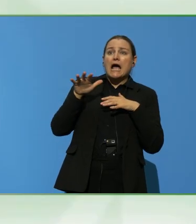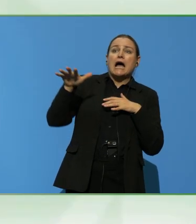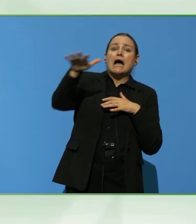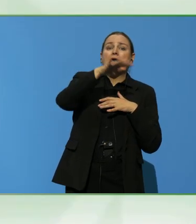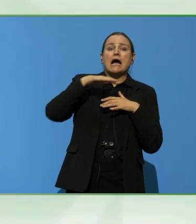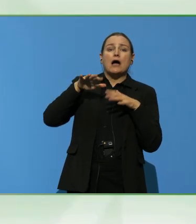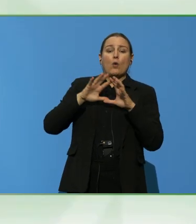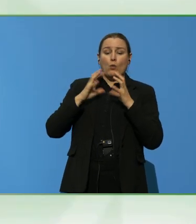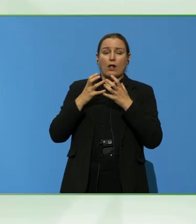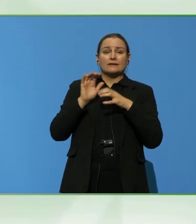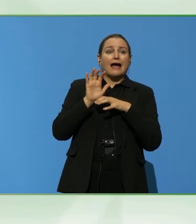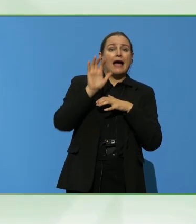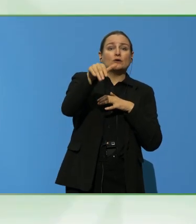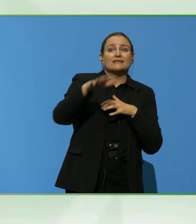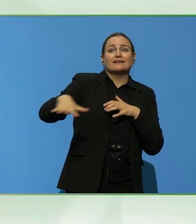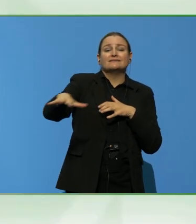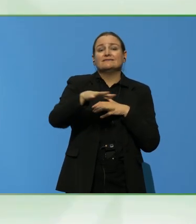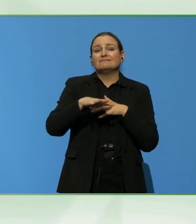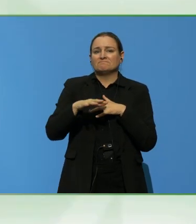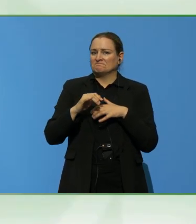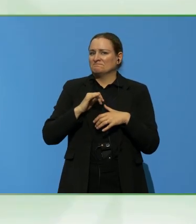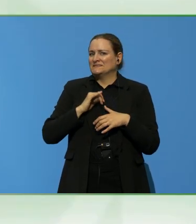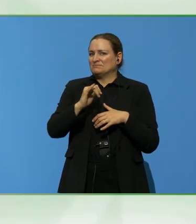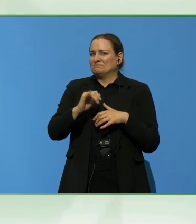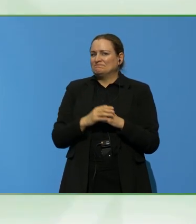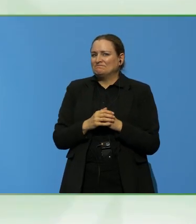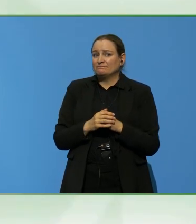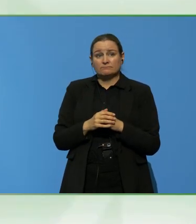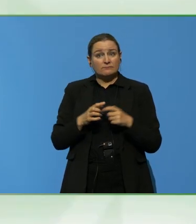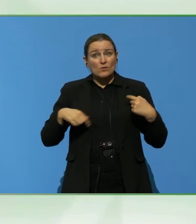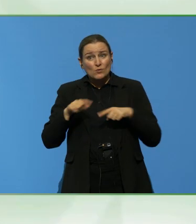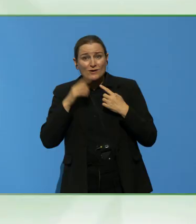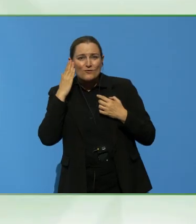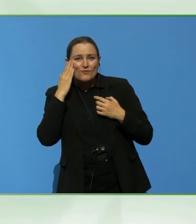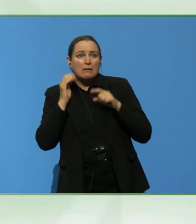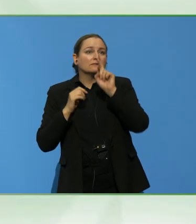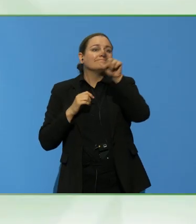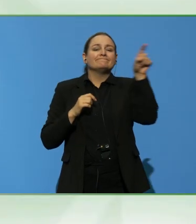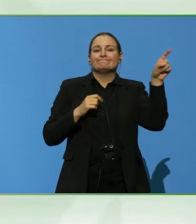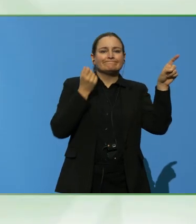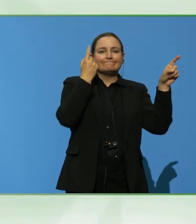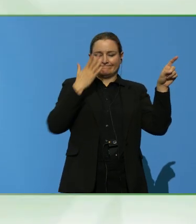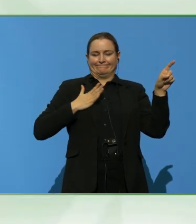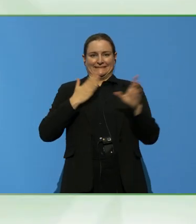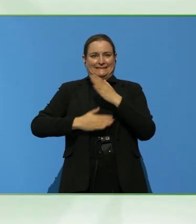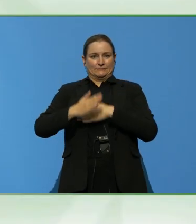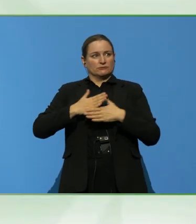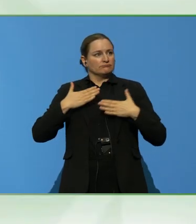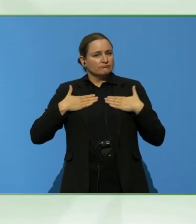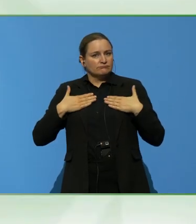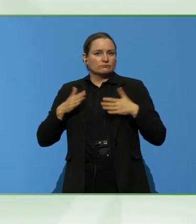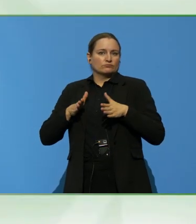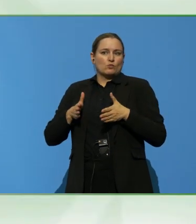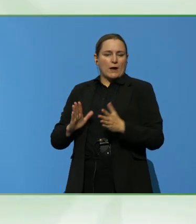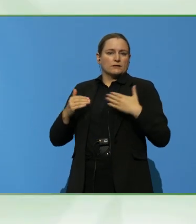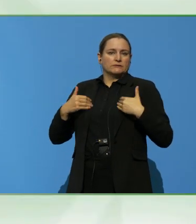mainstreamed, and that we have quite significant portions of the population who are not familiar with our topics, with our narratives. And